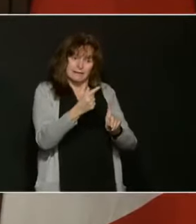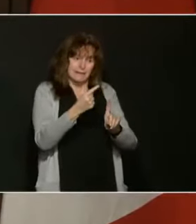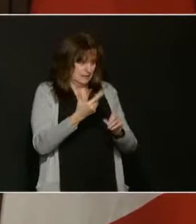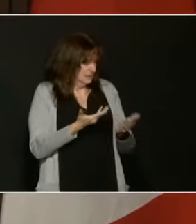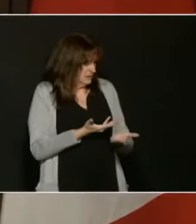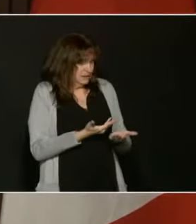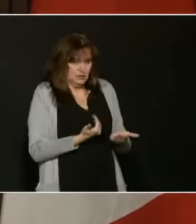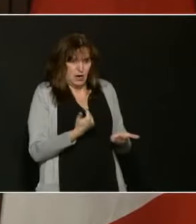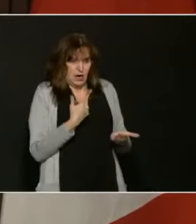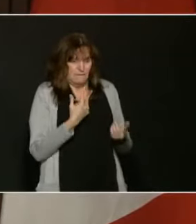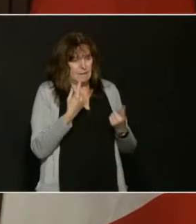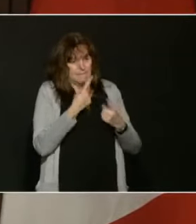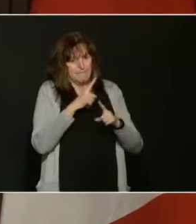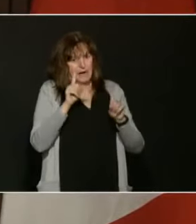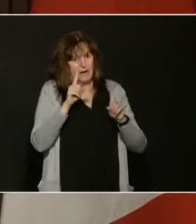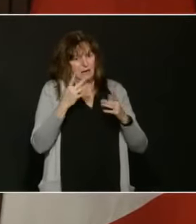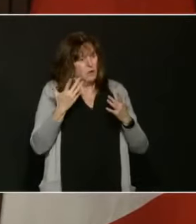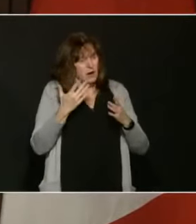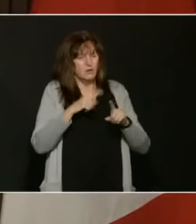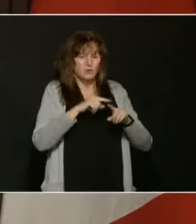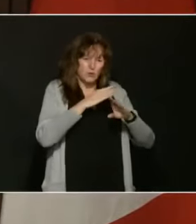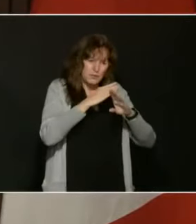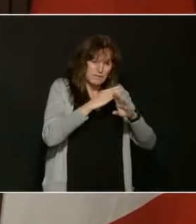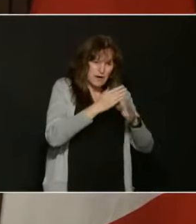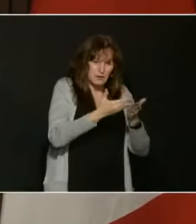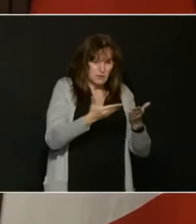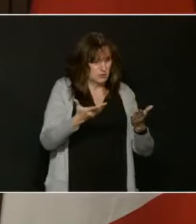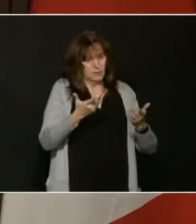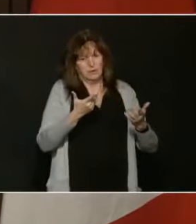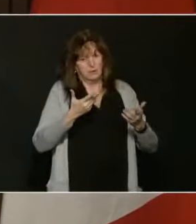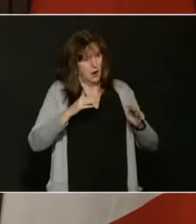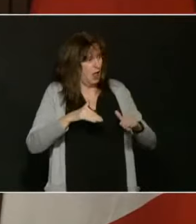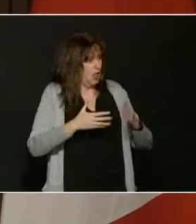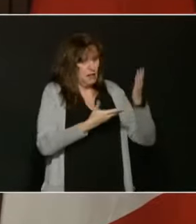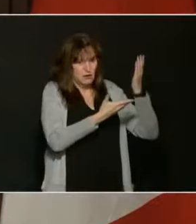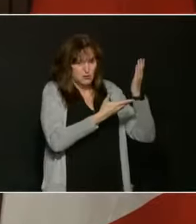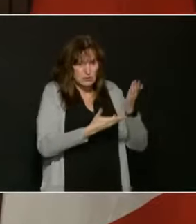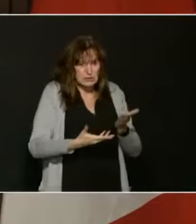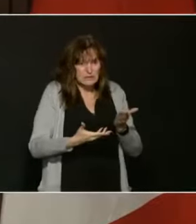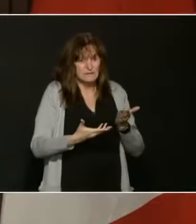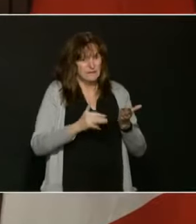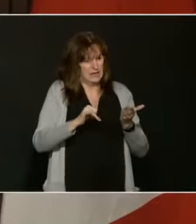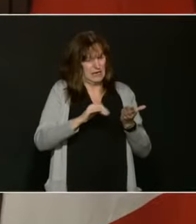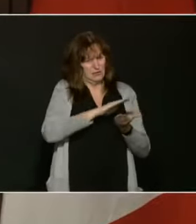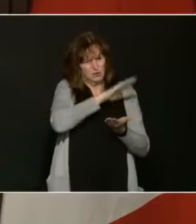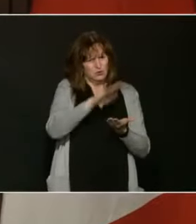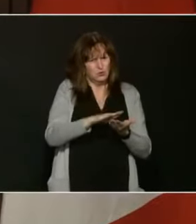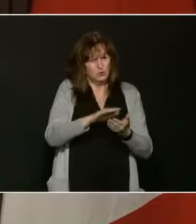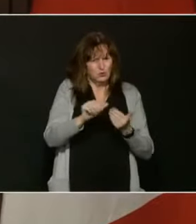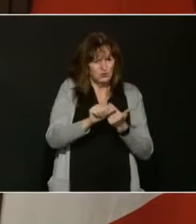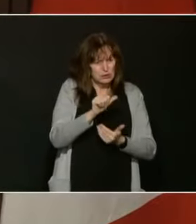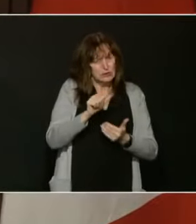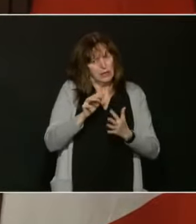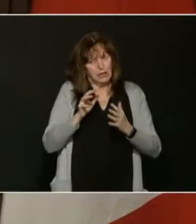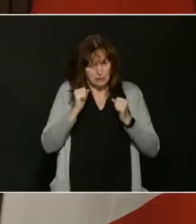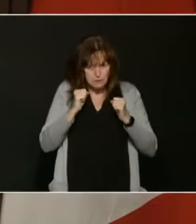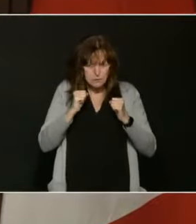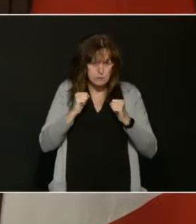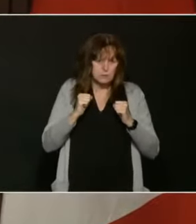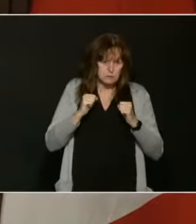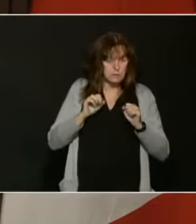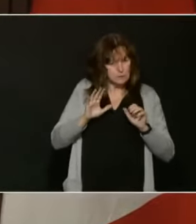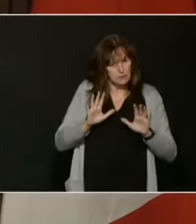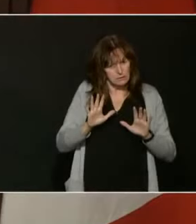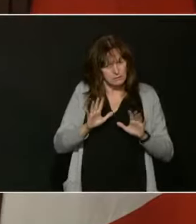help others who have not yet received it by reducing the risk of transmission. Continued progress on vaccination will take us through that same minefield